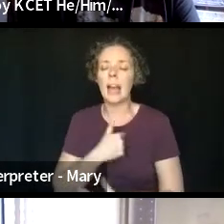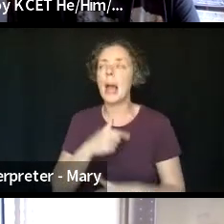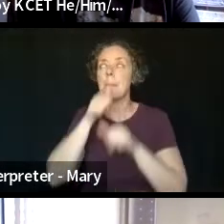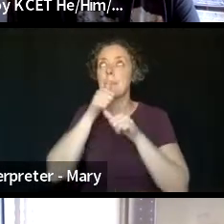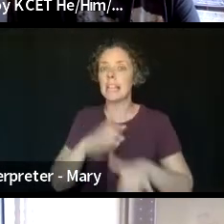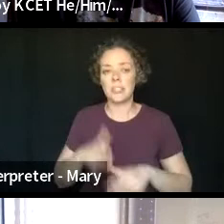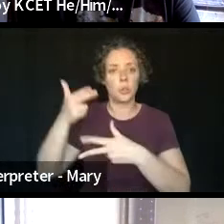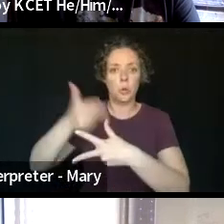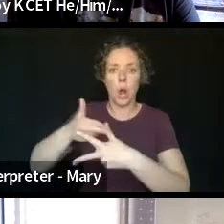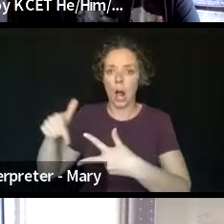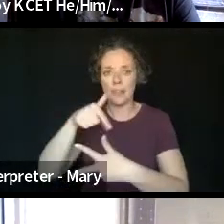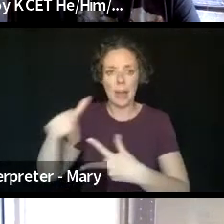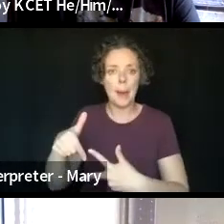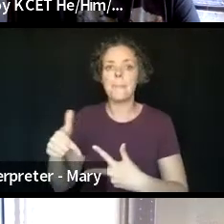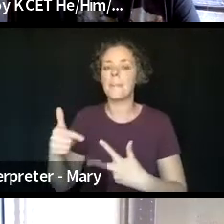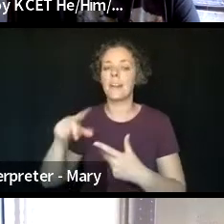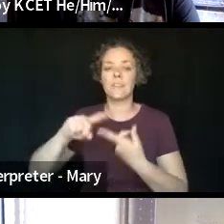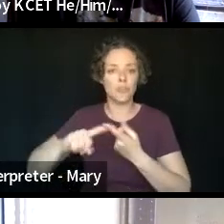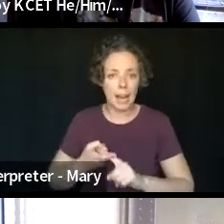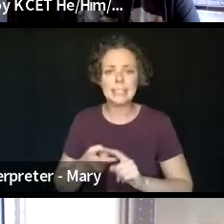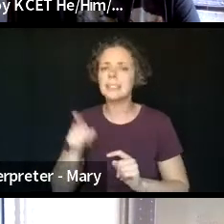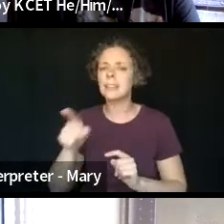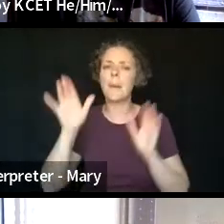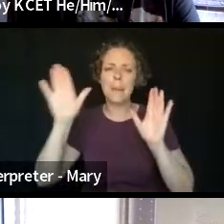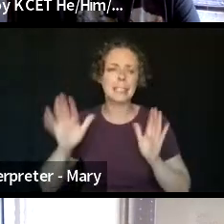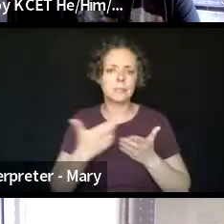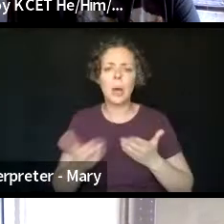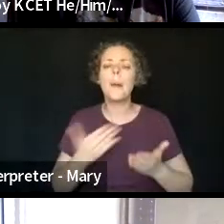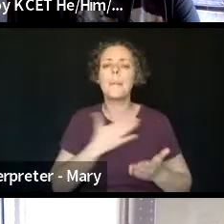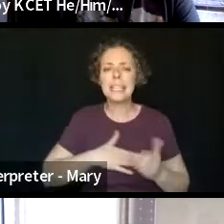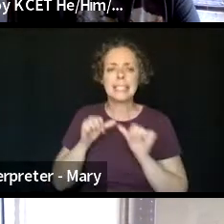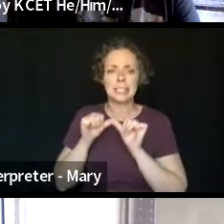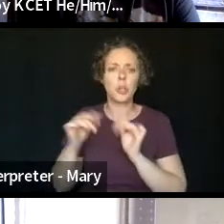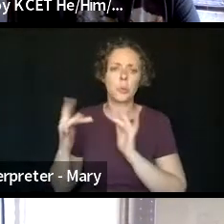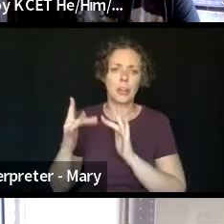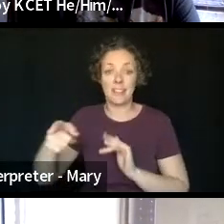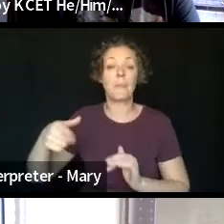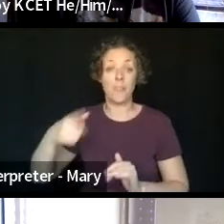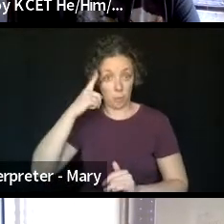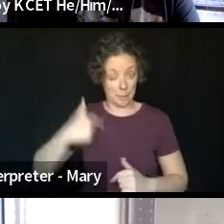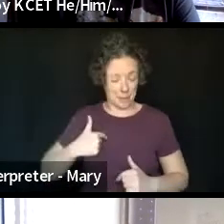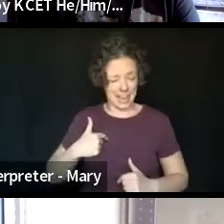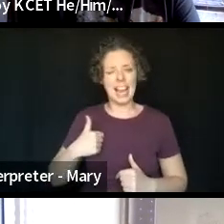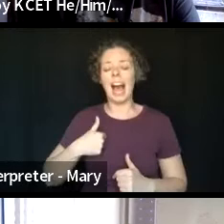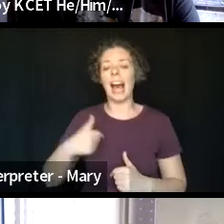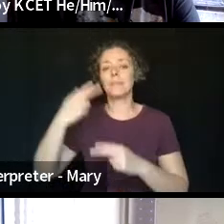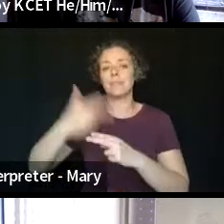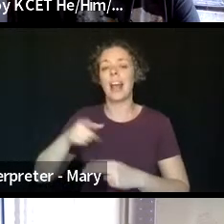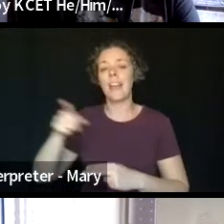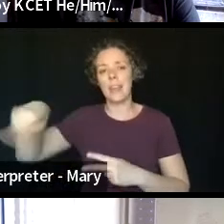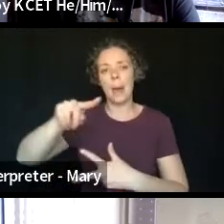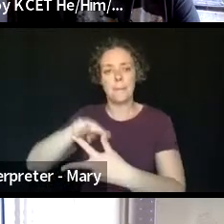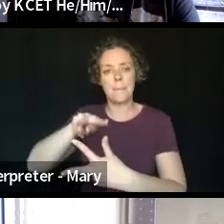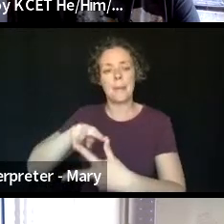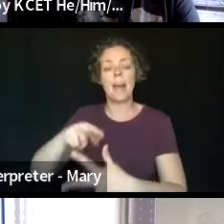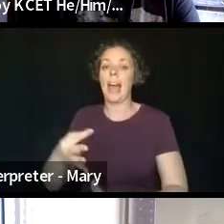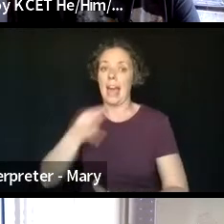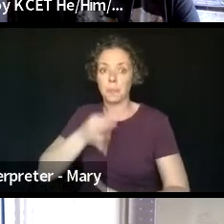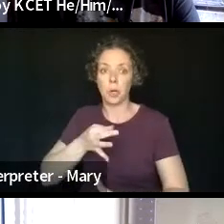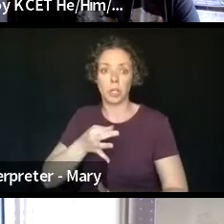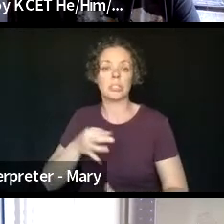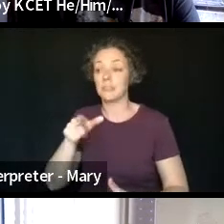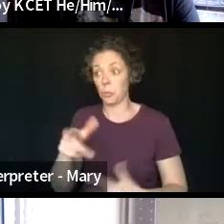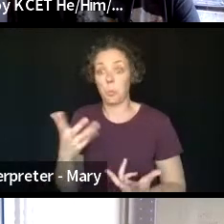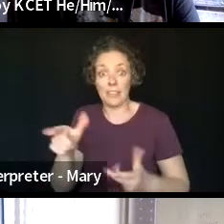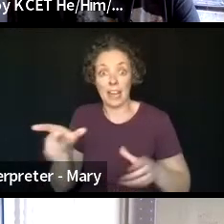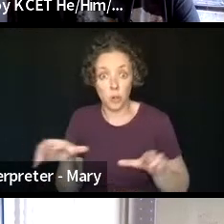and amazing resources. And please continue to reach out to them, because to me they are the experts. This is what they do, and they're phenomenal at it. But like